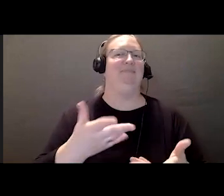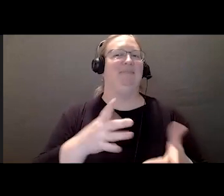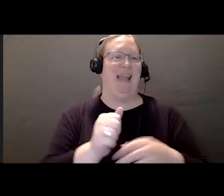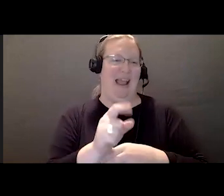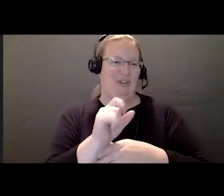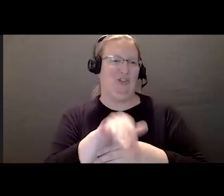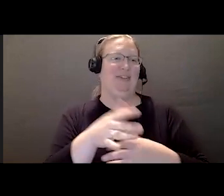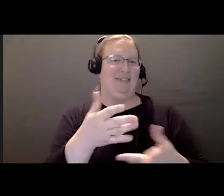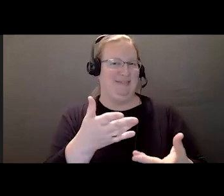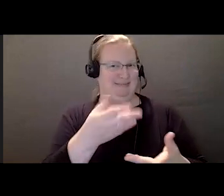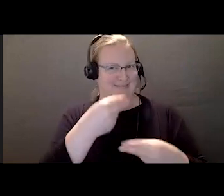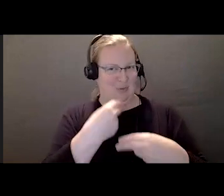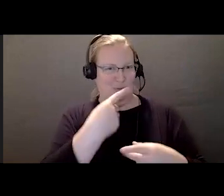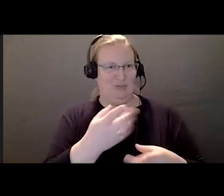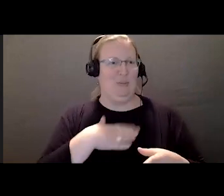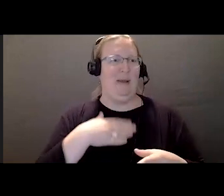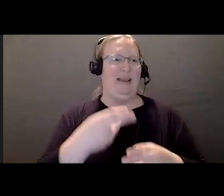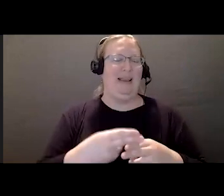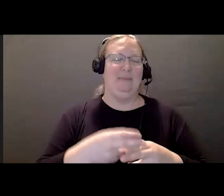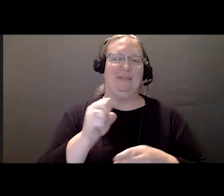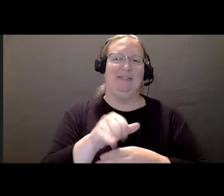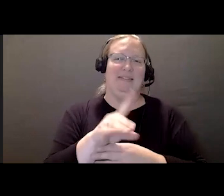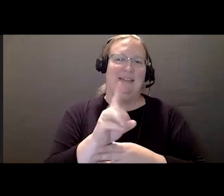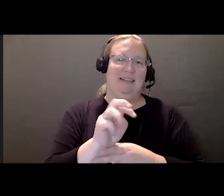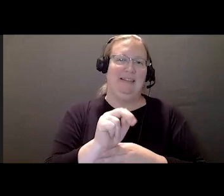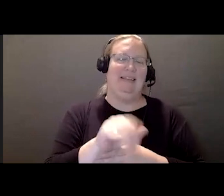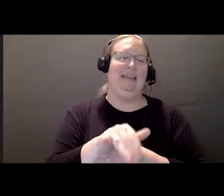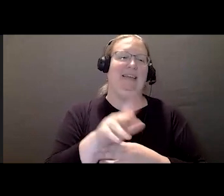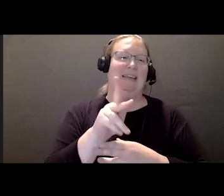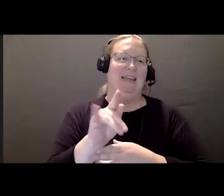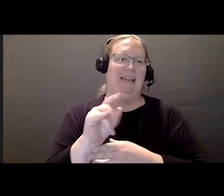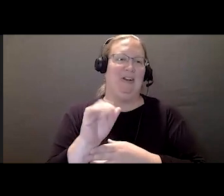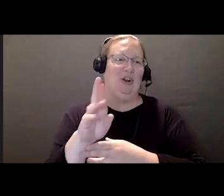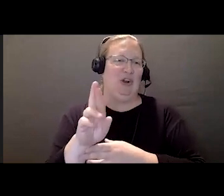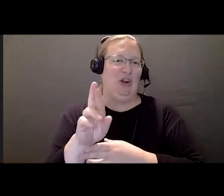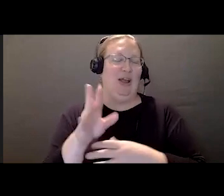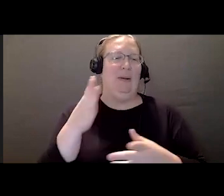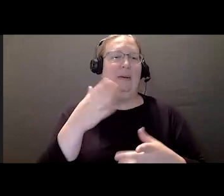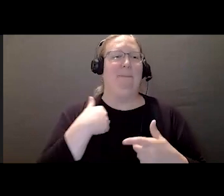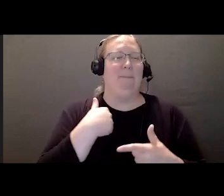I'm here to tell you about my life and journey to employment.